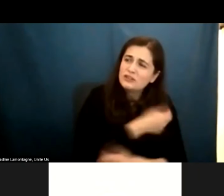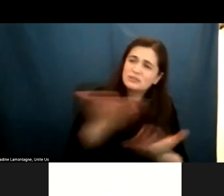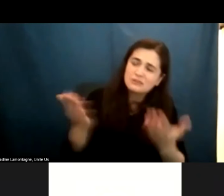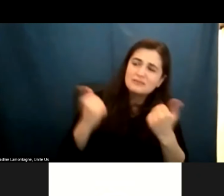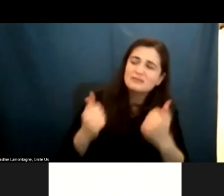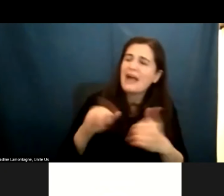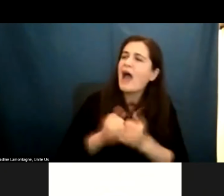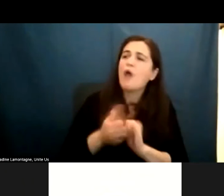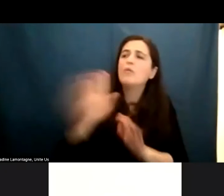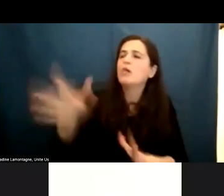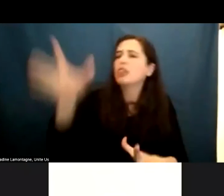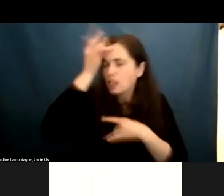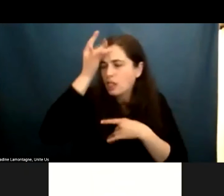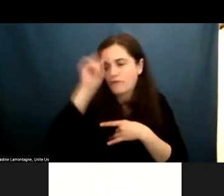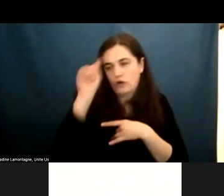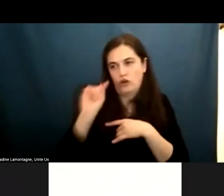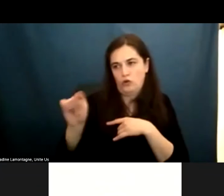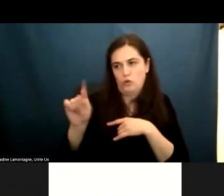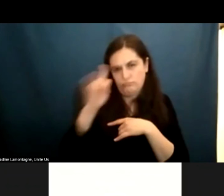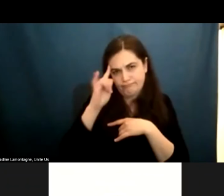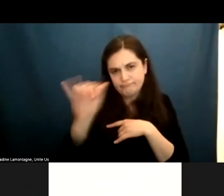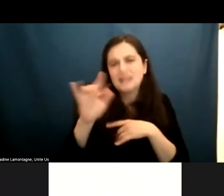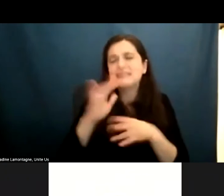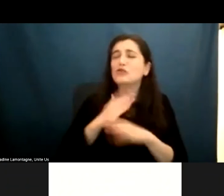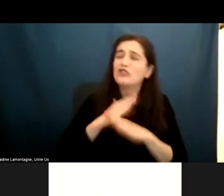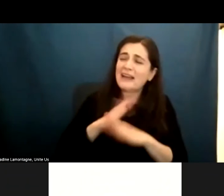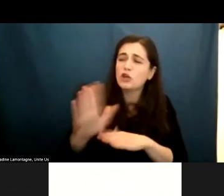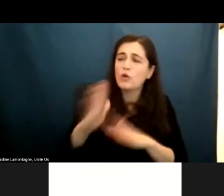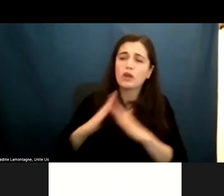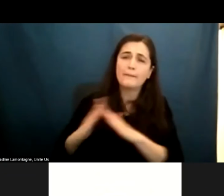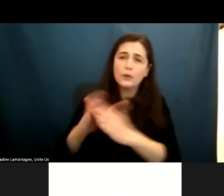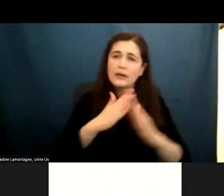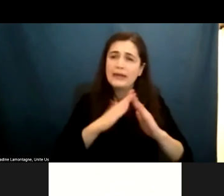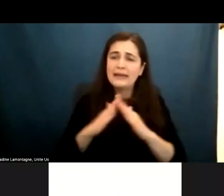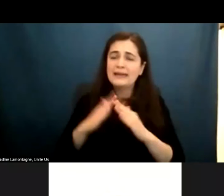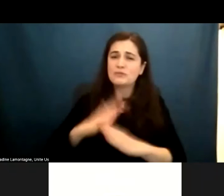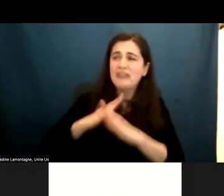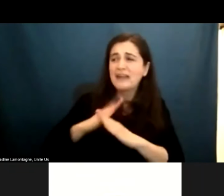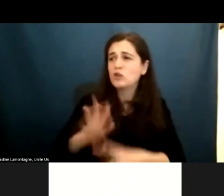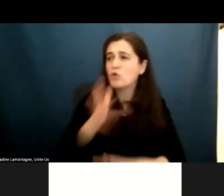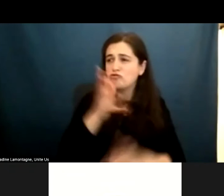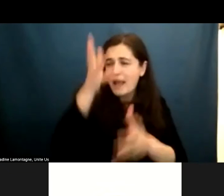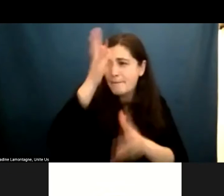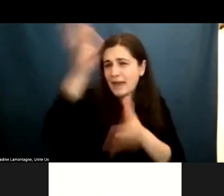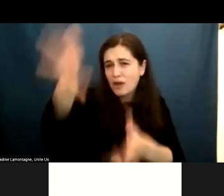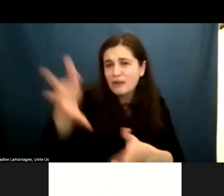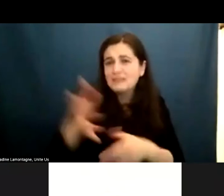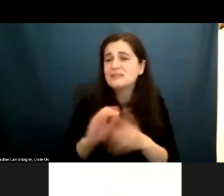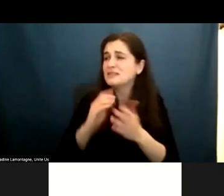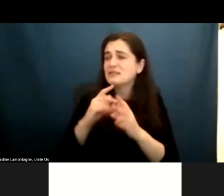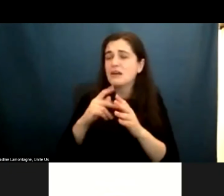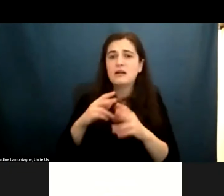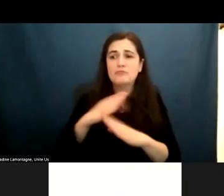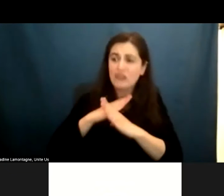resonate similarly. This is about protecting your community. This is about protecting your grandparents. This is the thing that you can do that